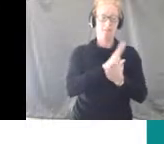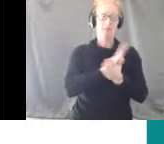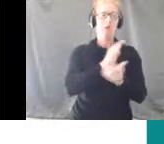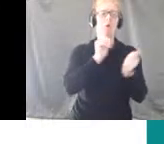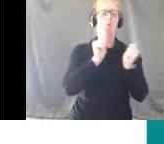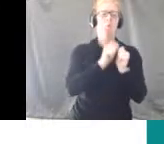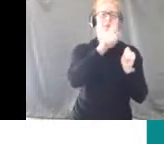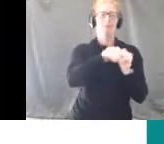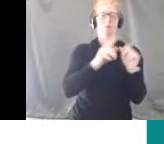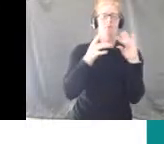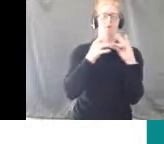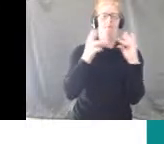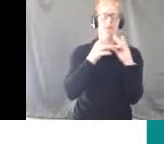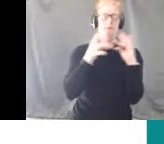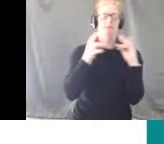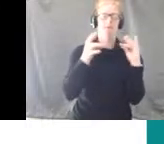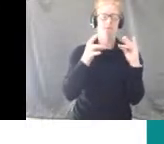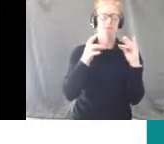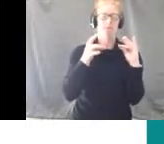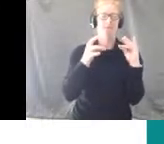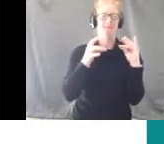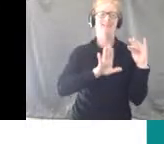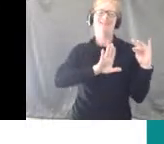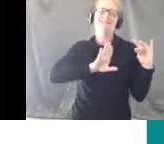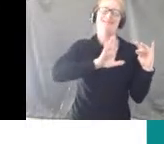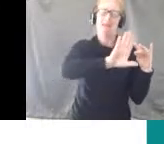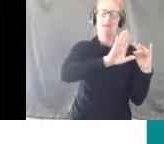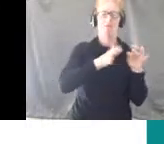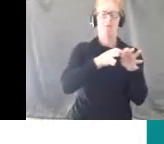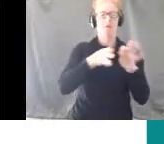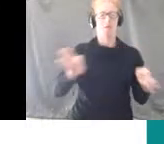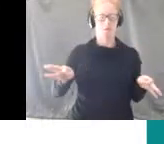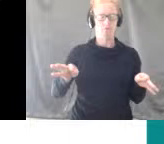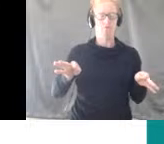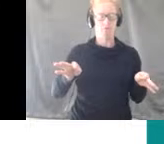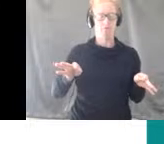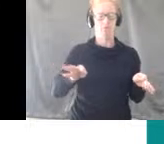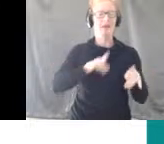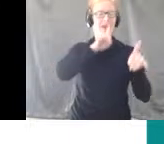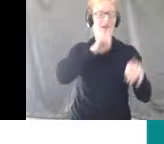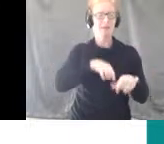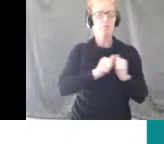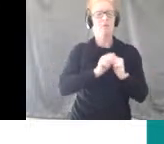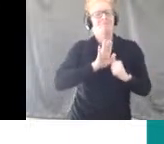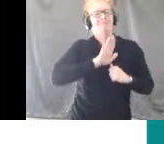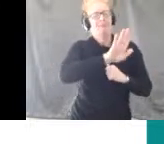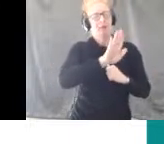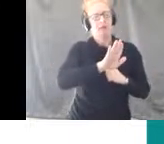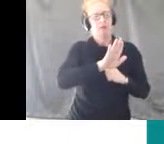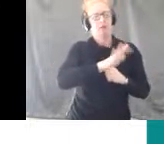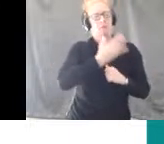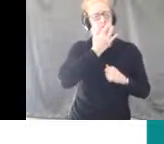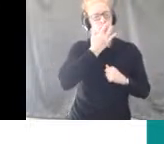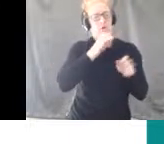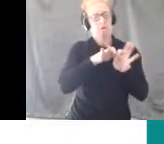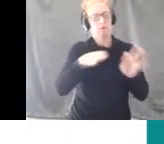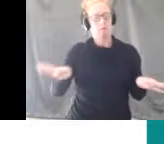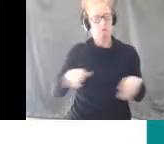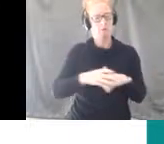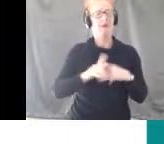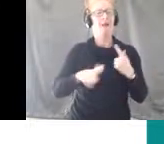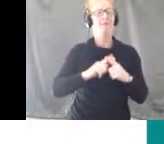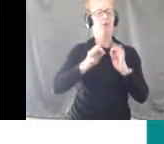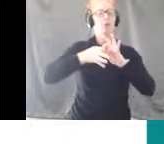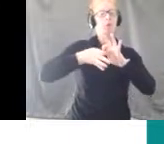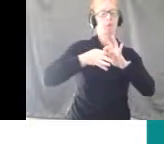comments, those submissions in their native language, and we will answer them in their native language. And we will also interpret both